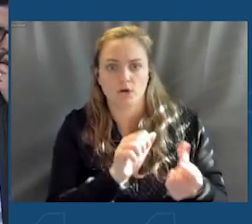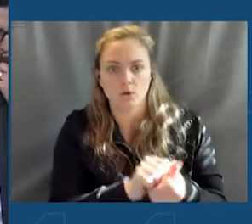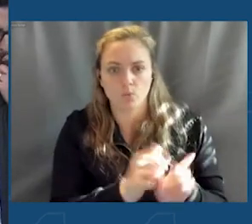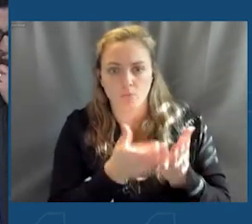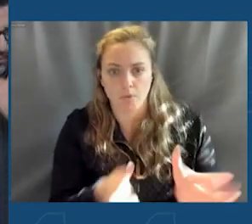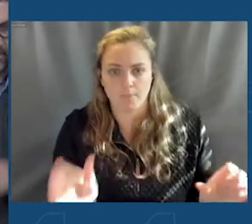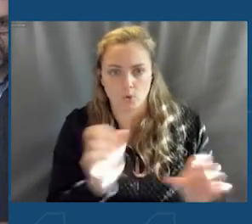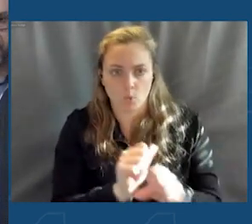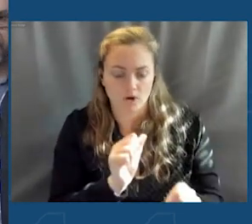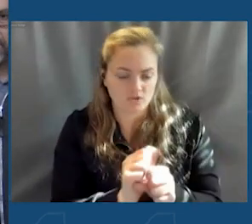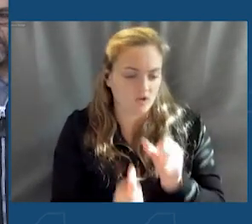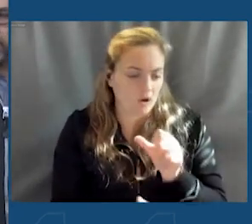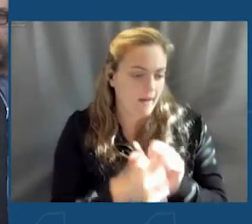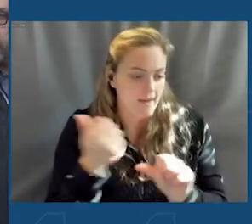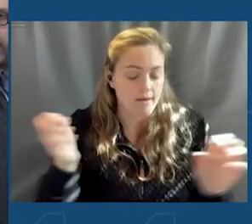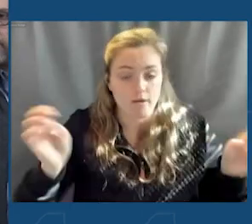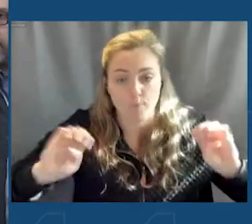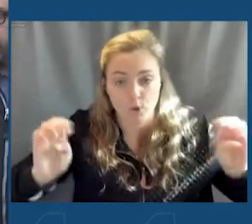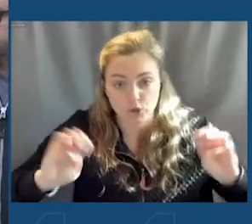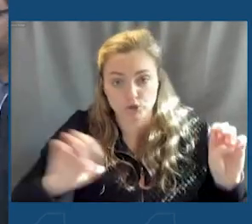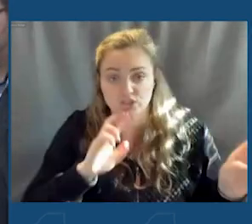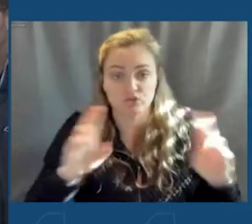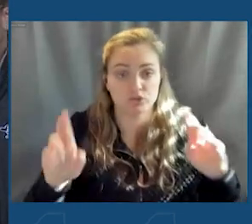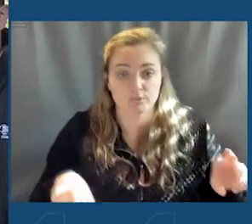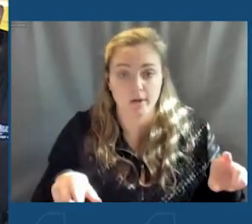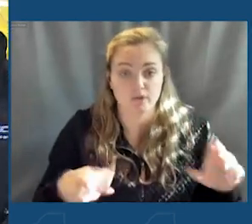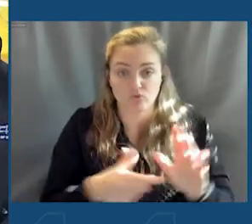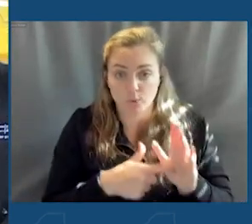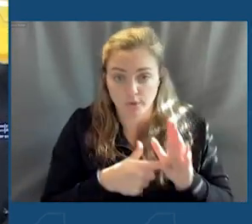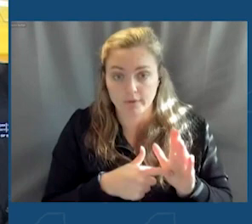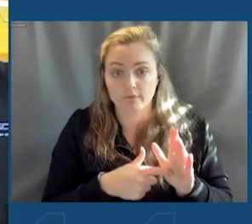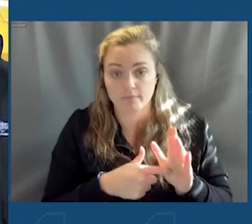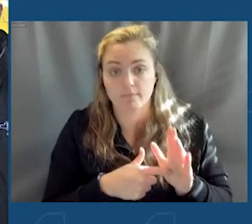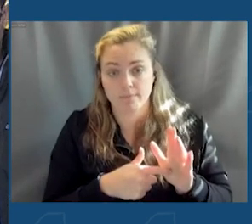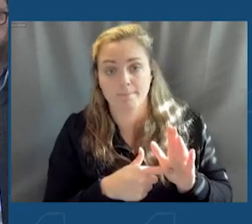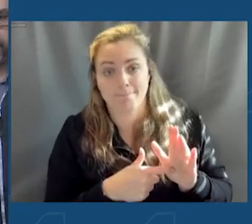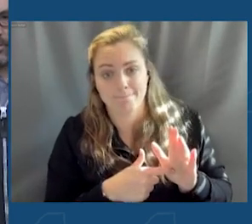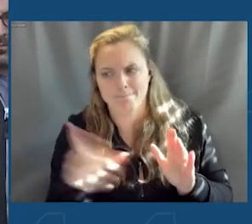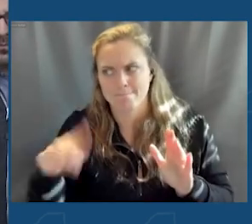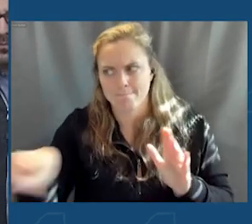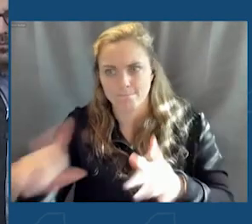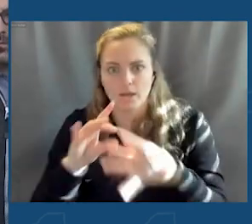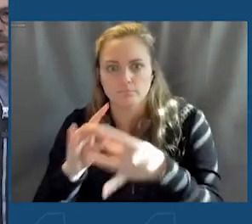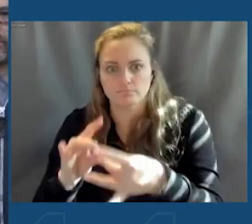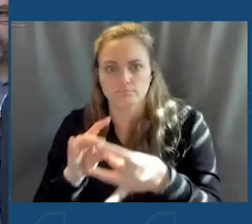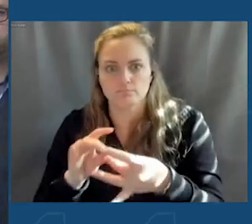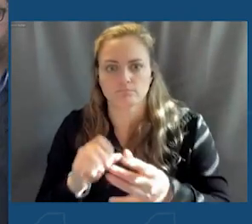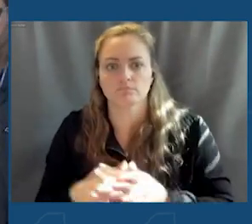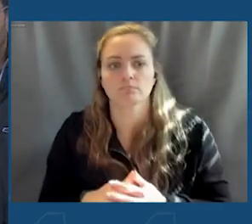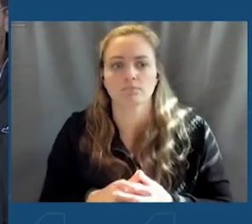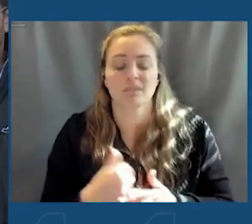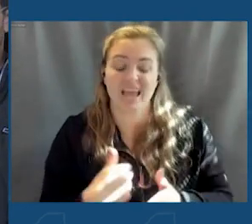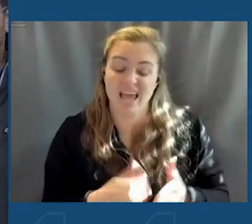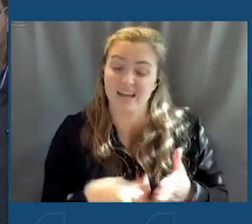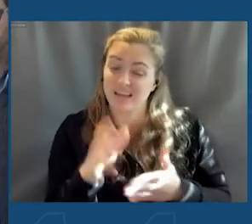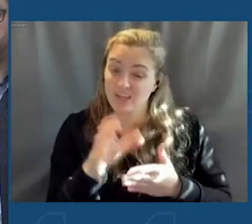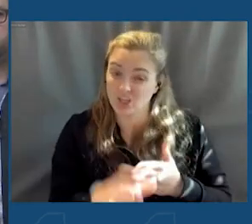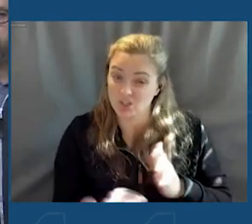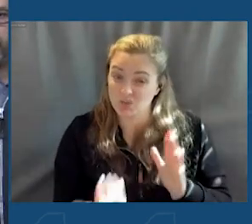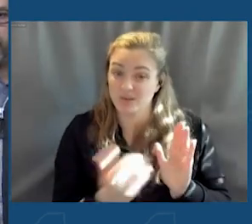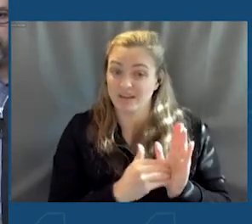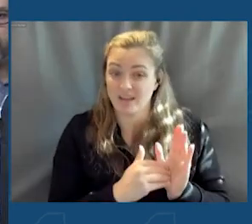for any emergency responses that are needed. As I conclude, again, I want